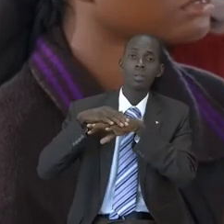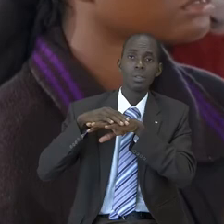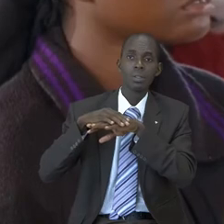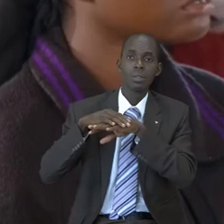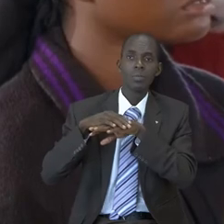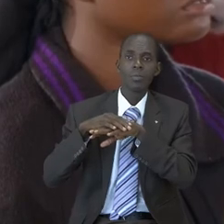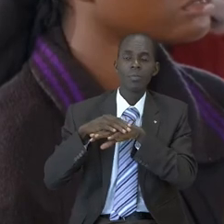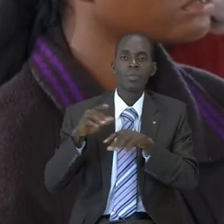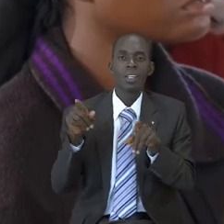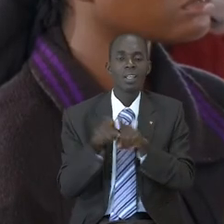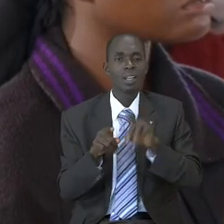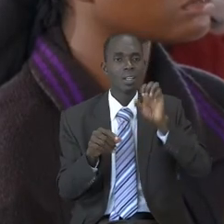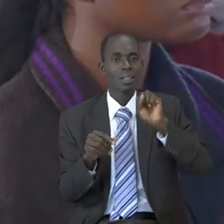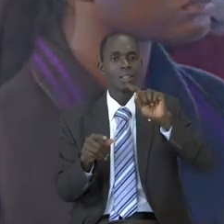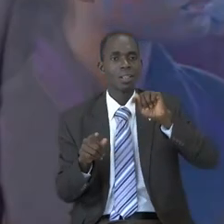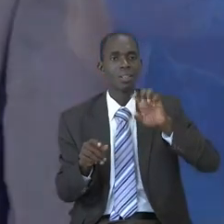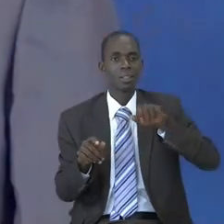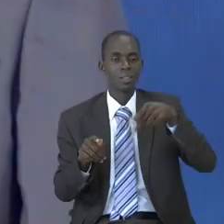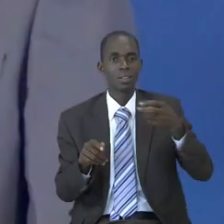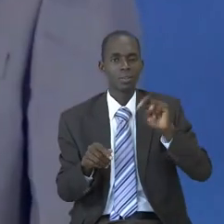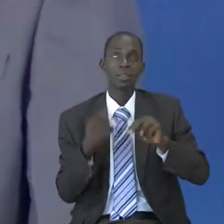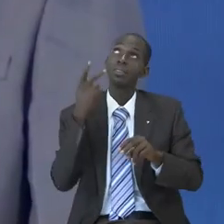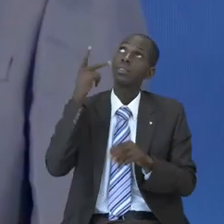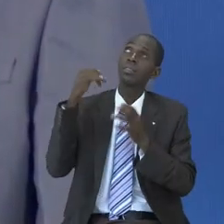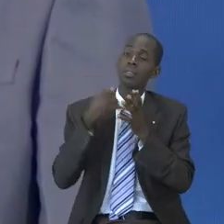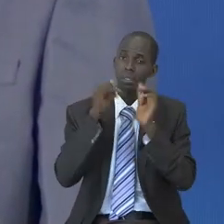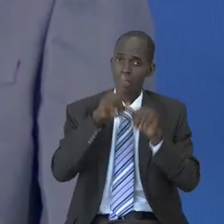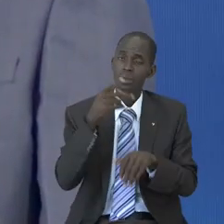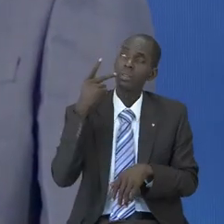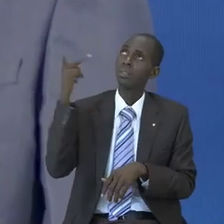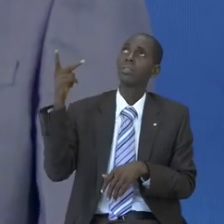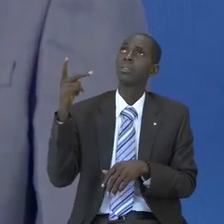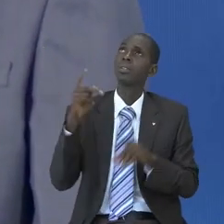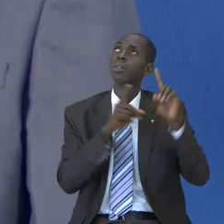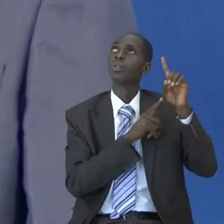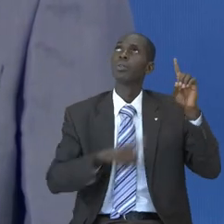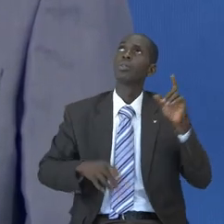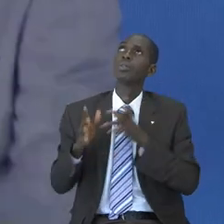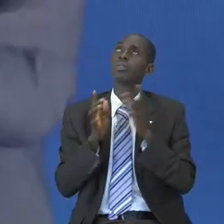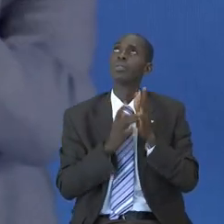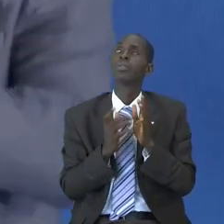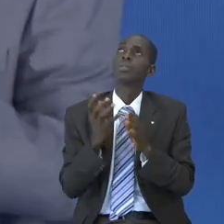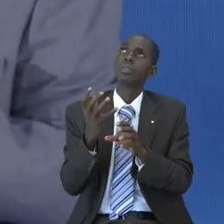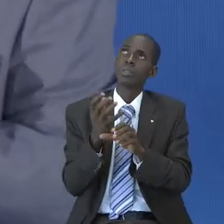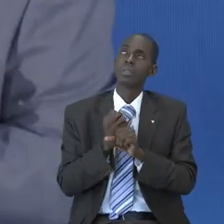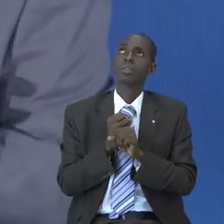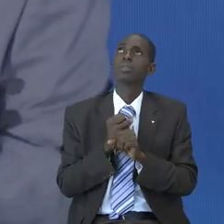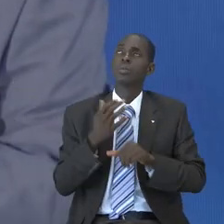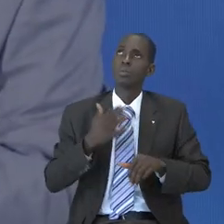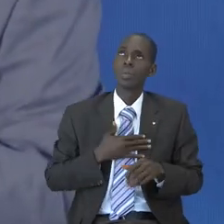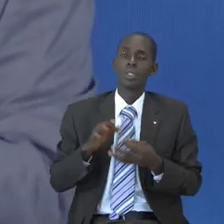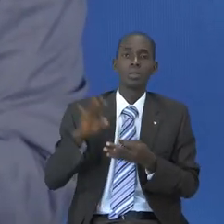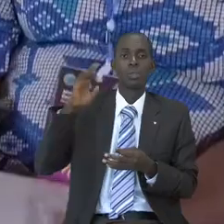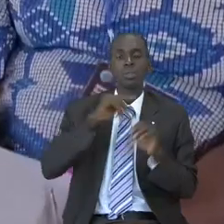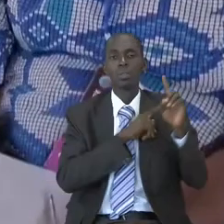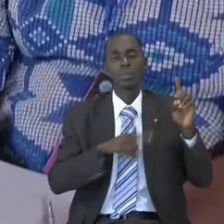Like Stephen saw, can you see? Lord Jesus, receive my spirit, and the Lord will receive